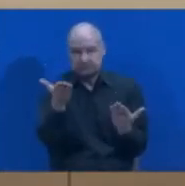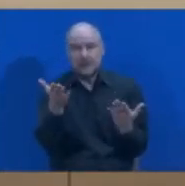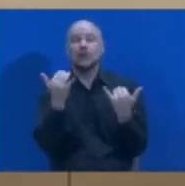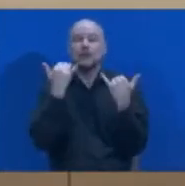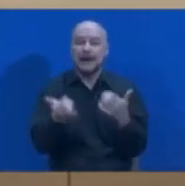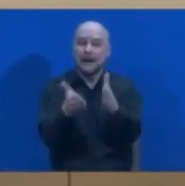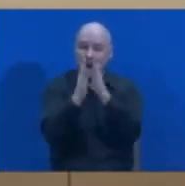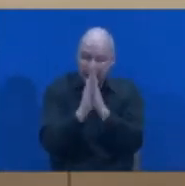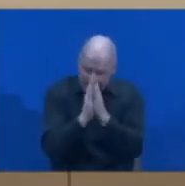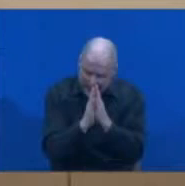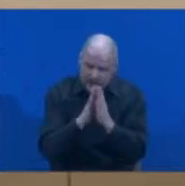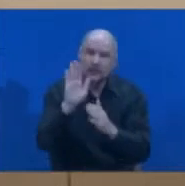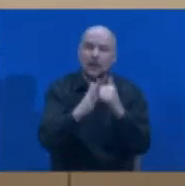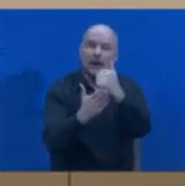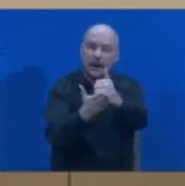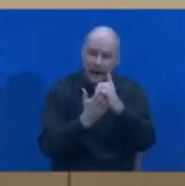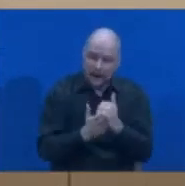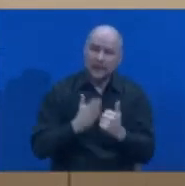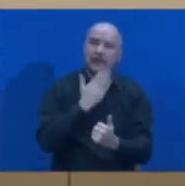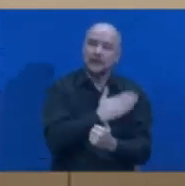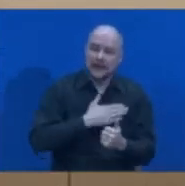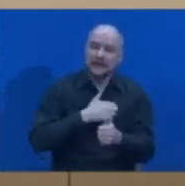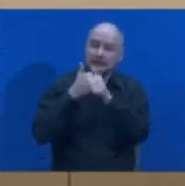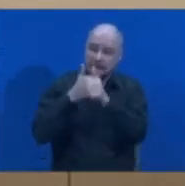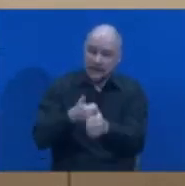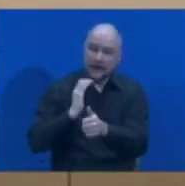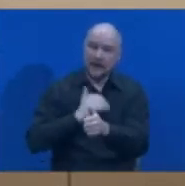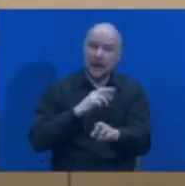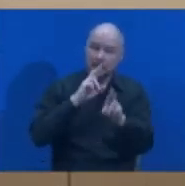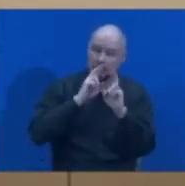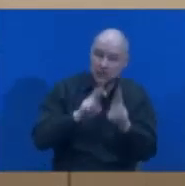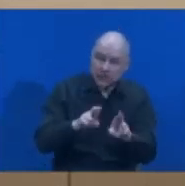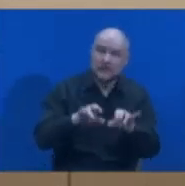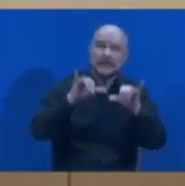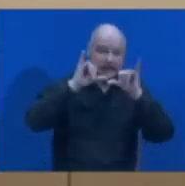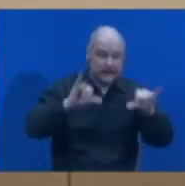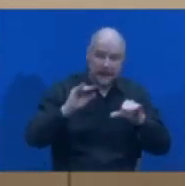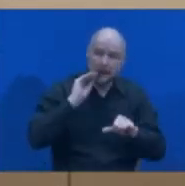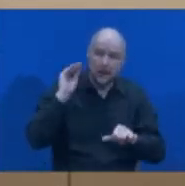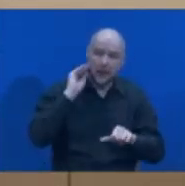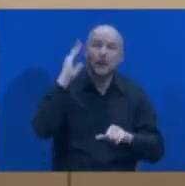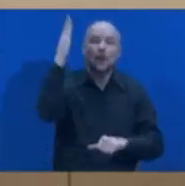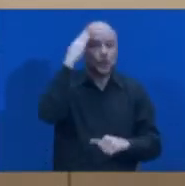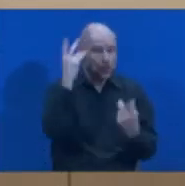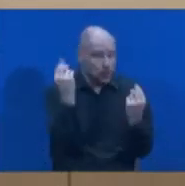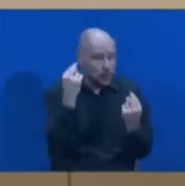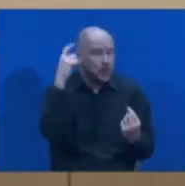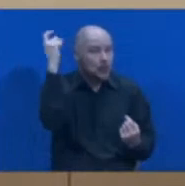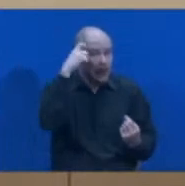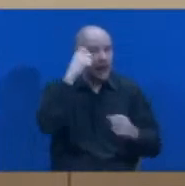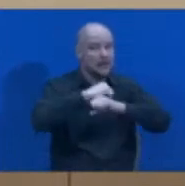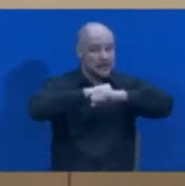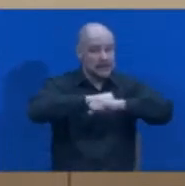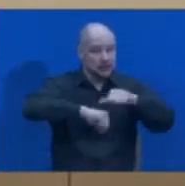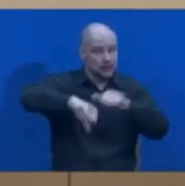everybody's help in continuing to do the things that we know that we need to do to protect our